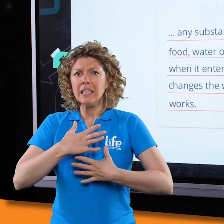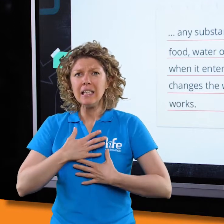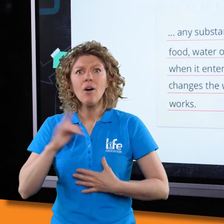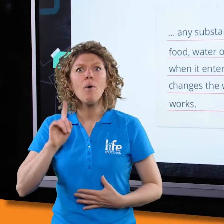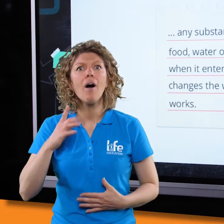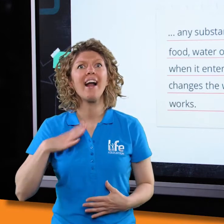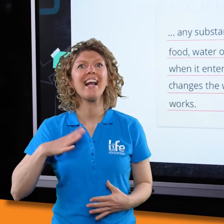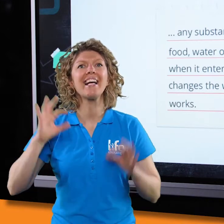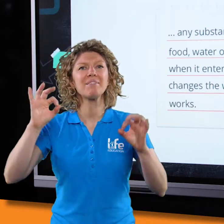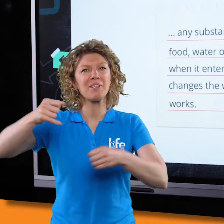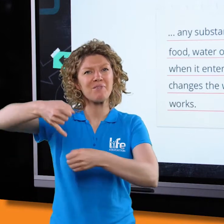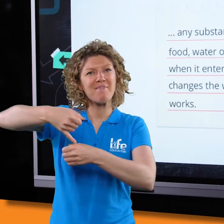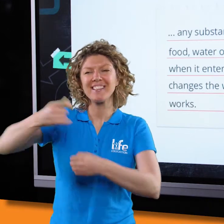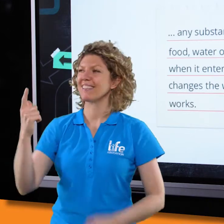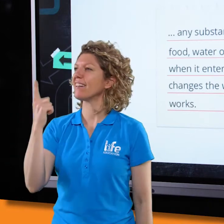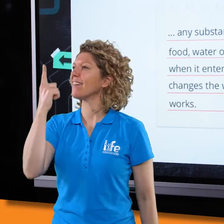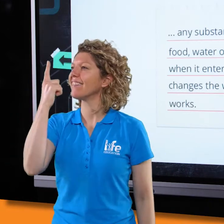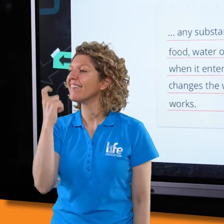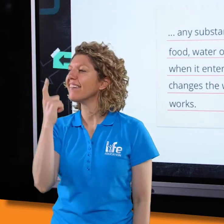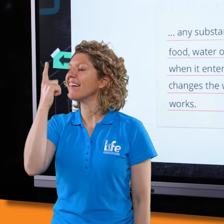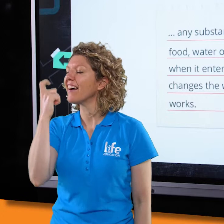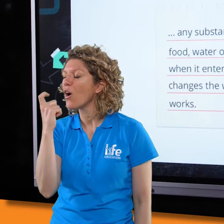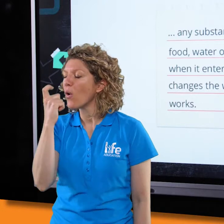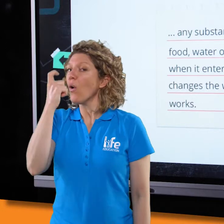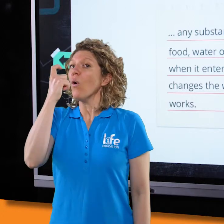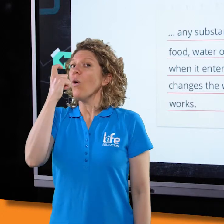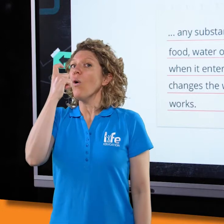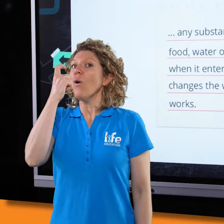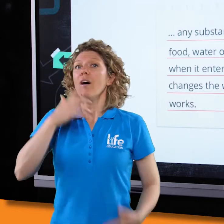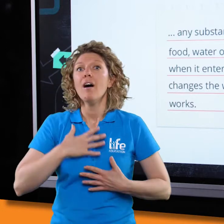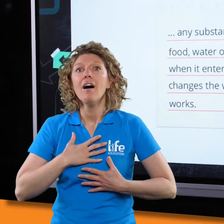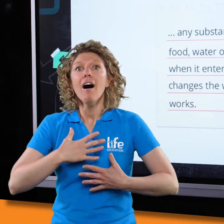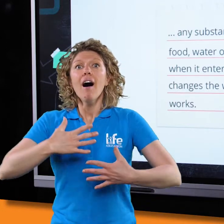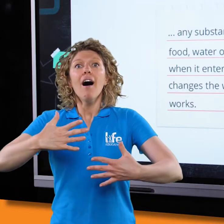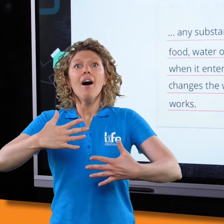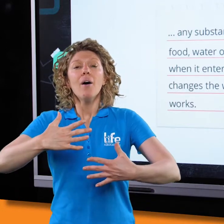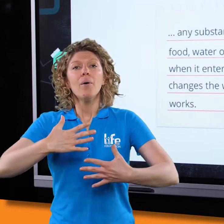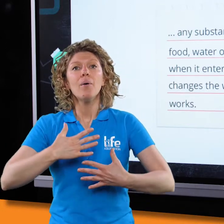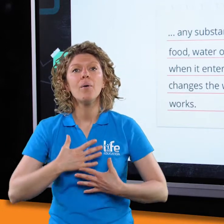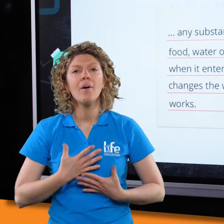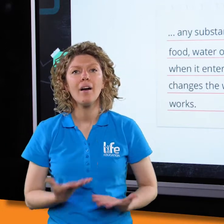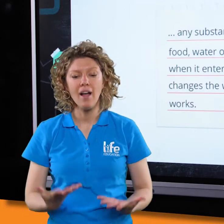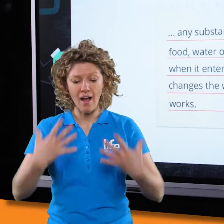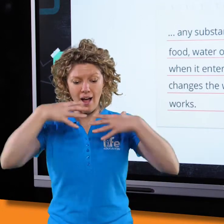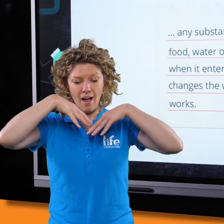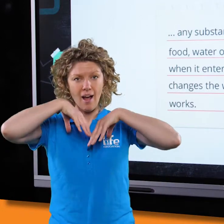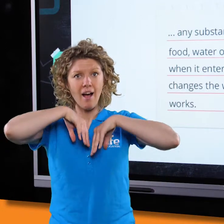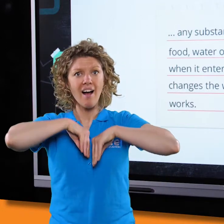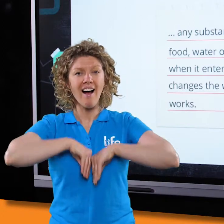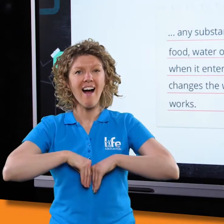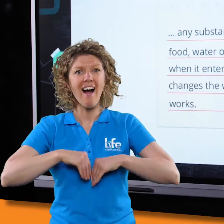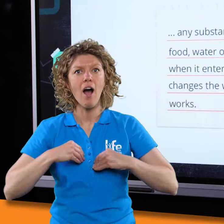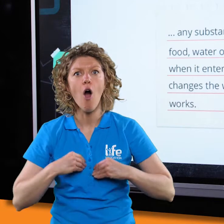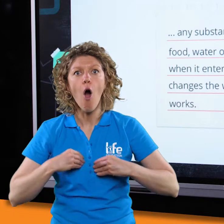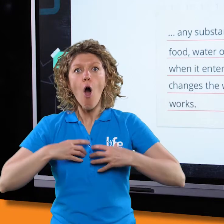medicine. When they breathe the medicine in, it is breathed down into the lungs, it opens up the airways, and